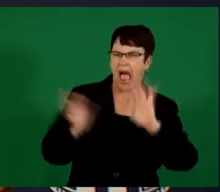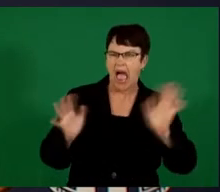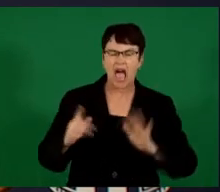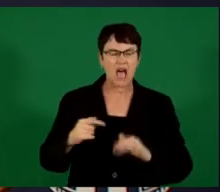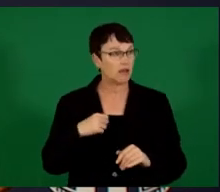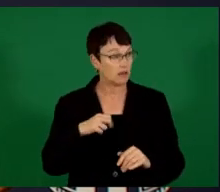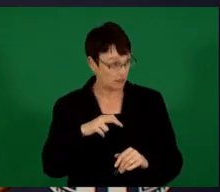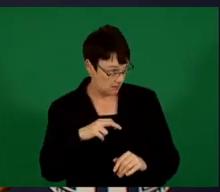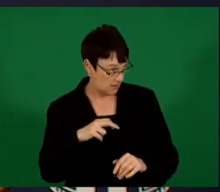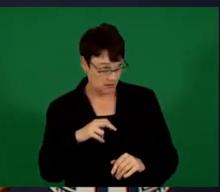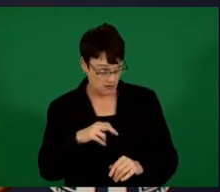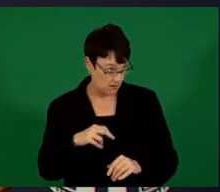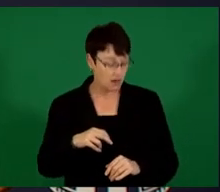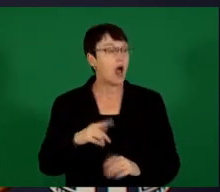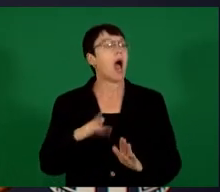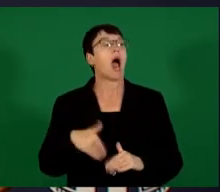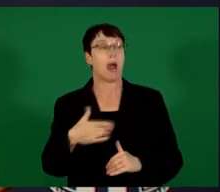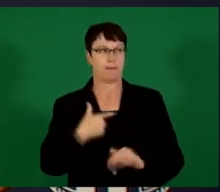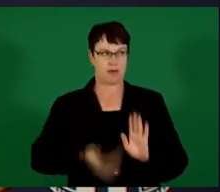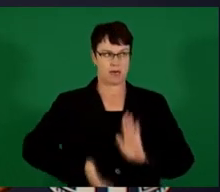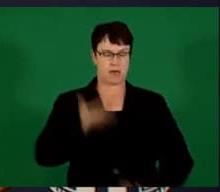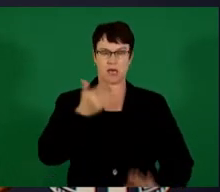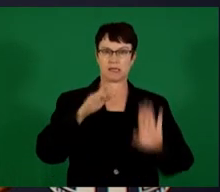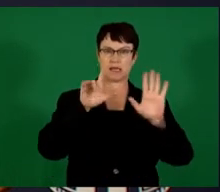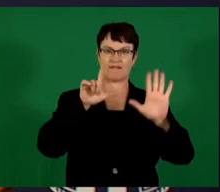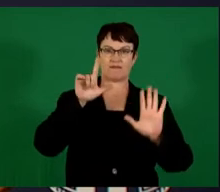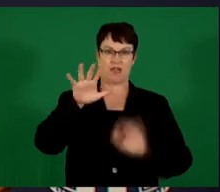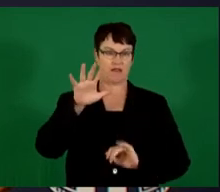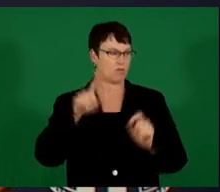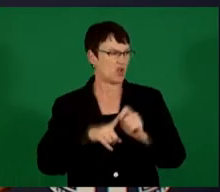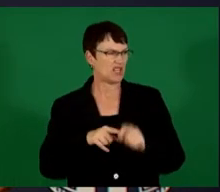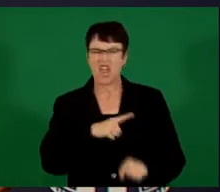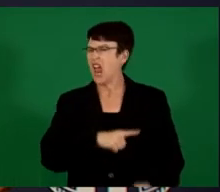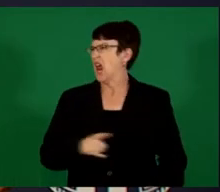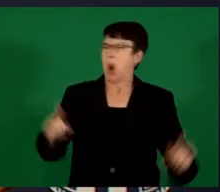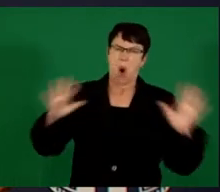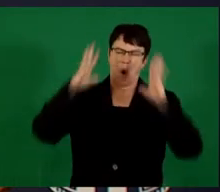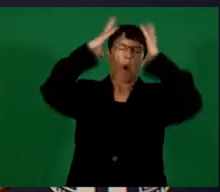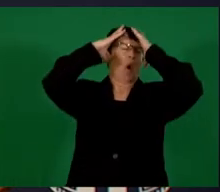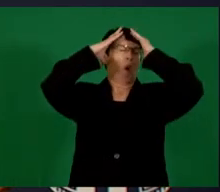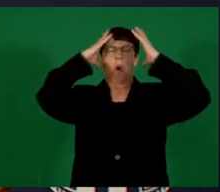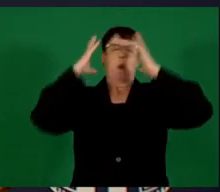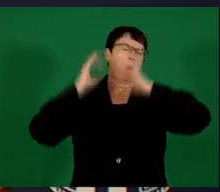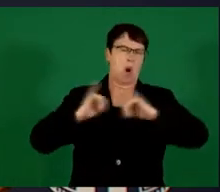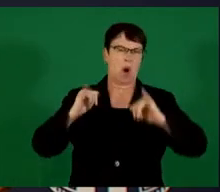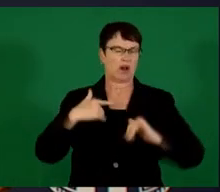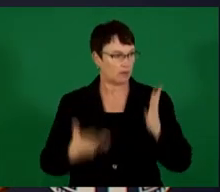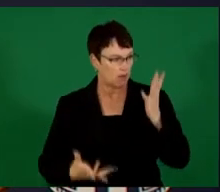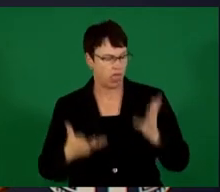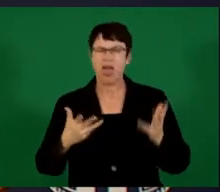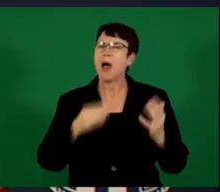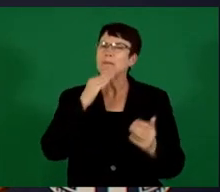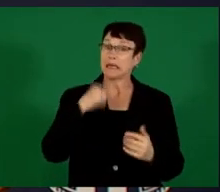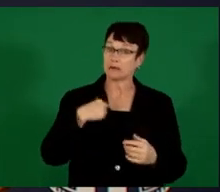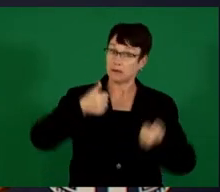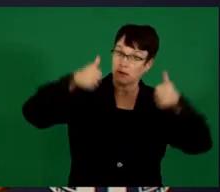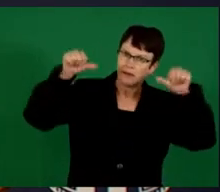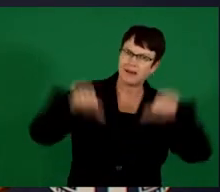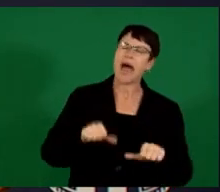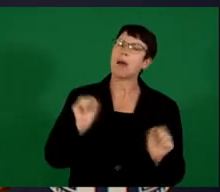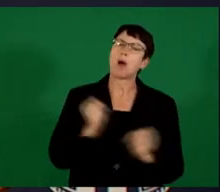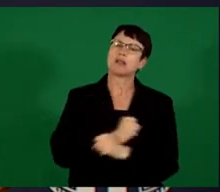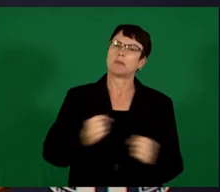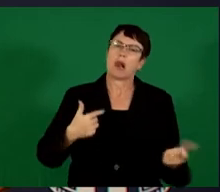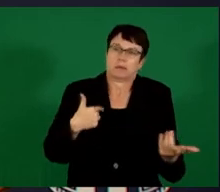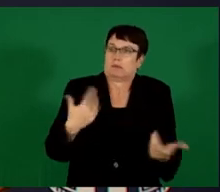is an overkill. You guys are going to kill this economy. Now we say that, okay, let us slow down and go to 25 basis points.